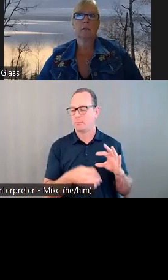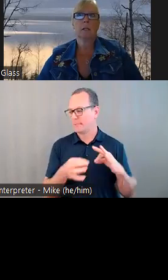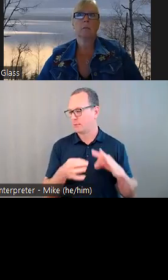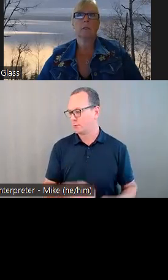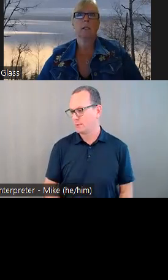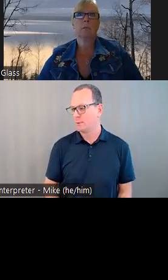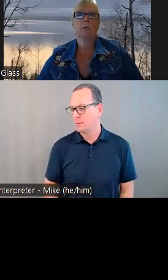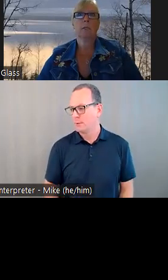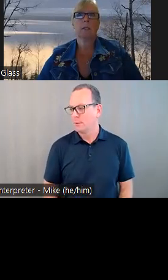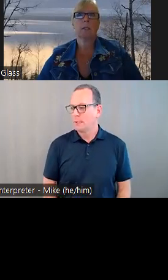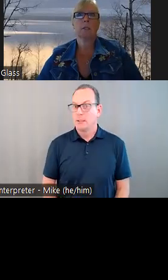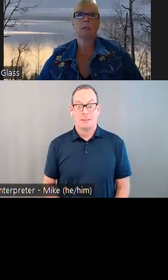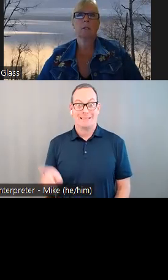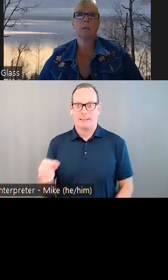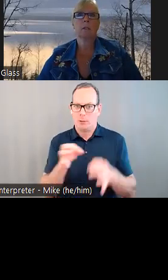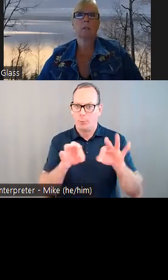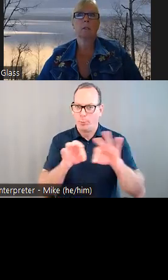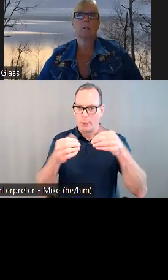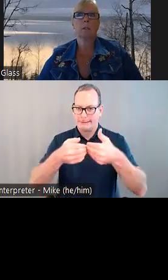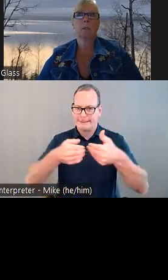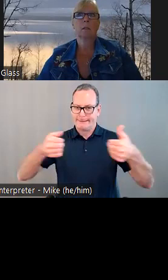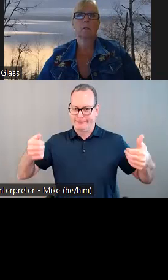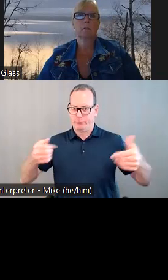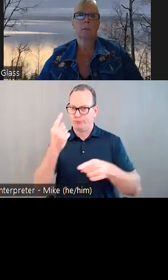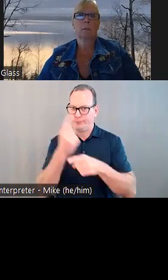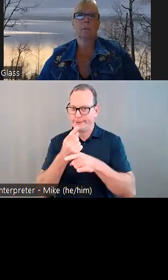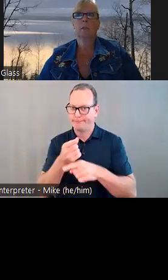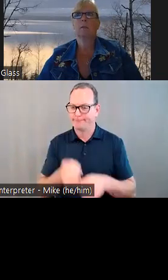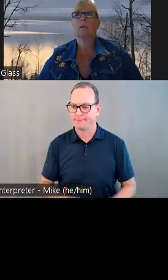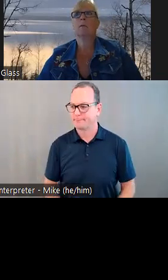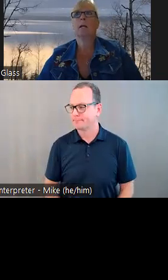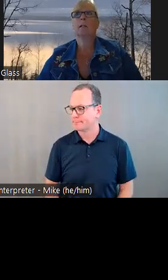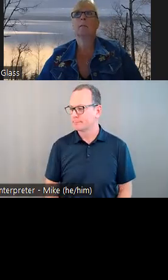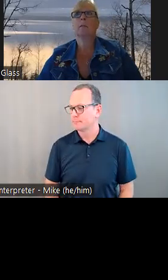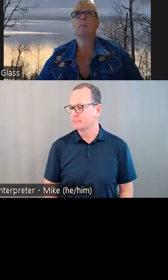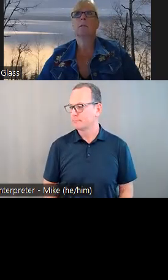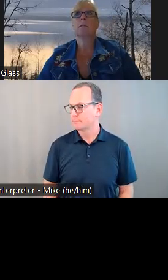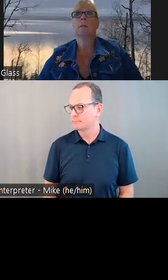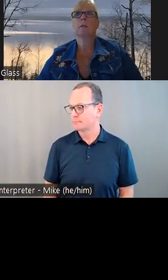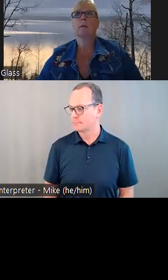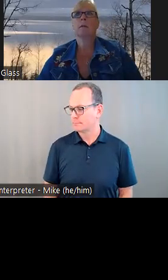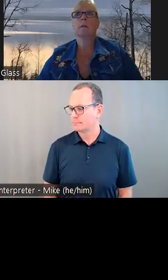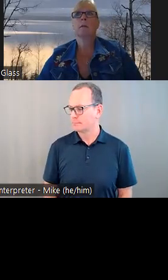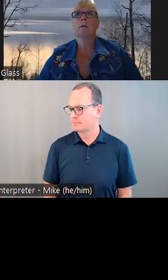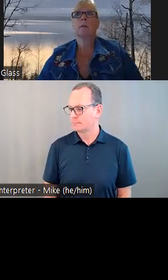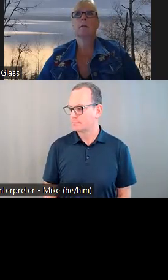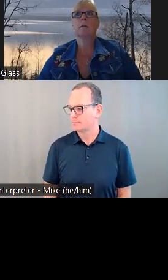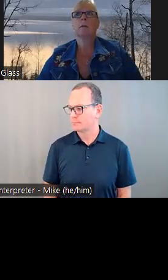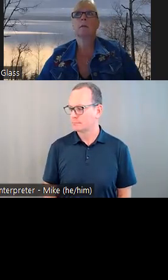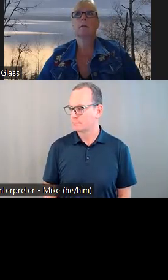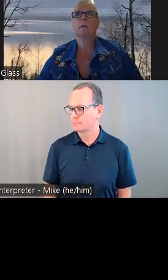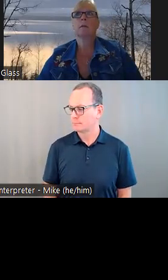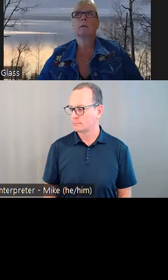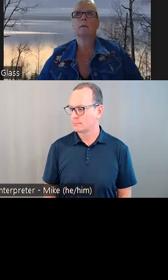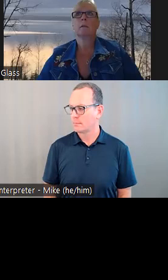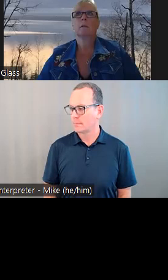because that's a really important distinction. So bear with me here while I go back there a bit further.